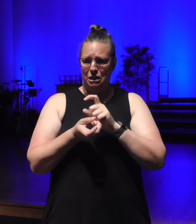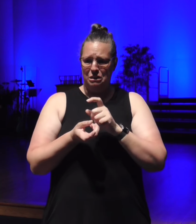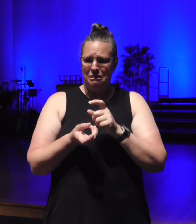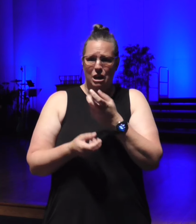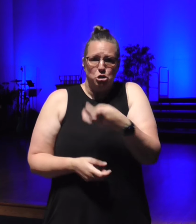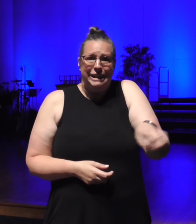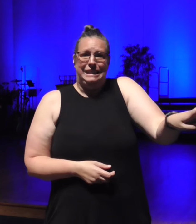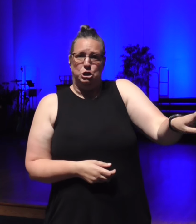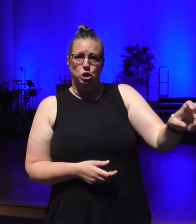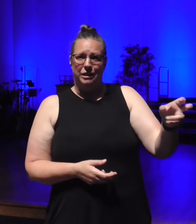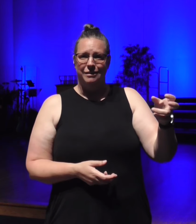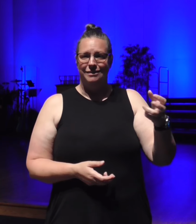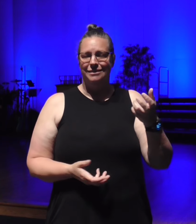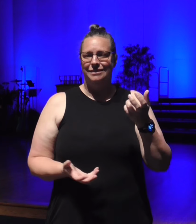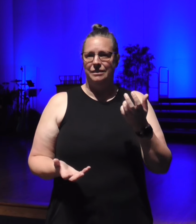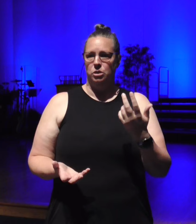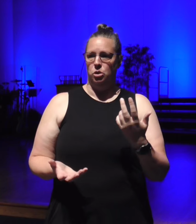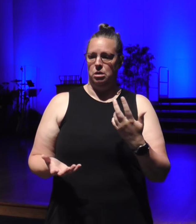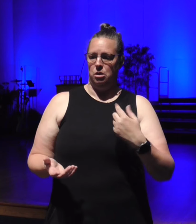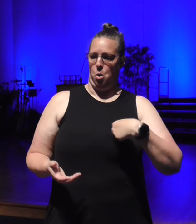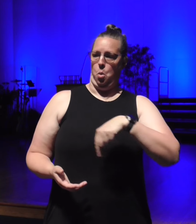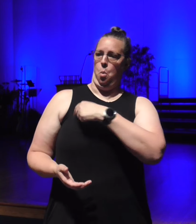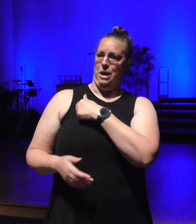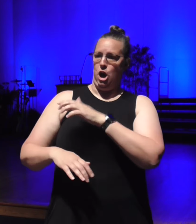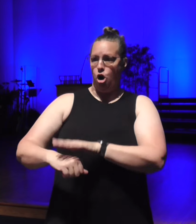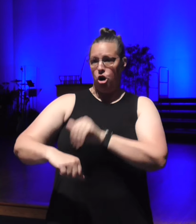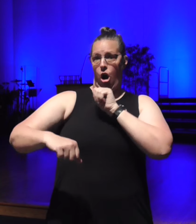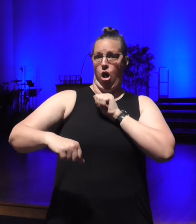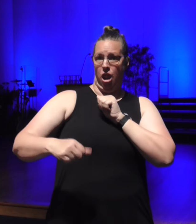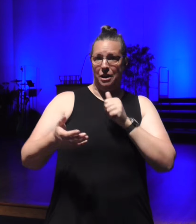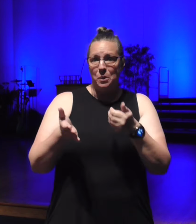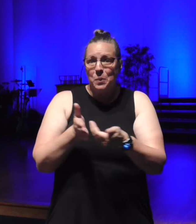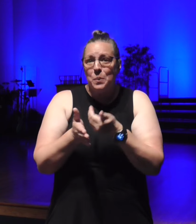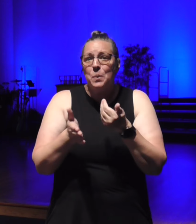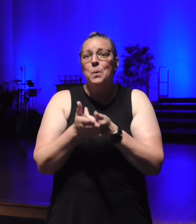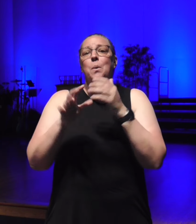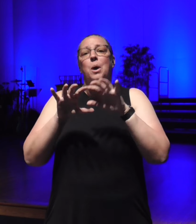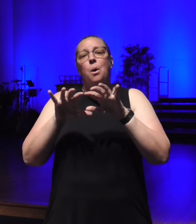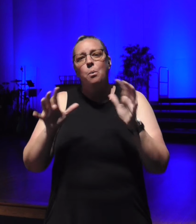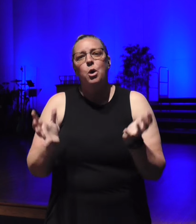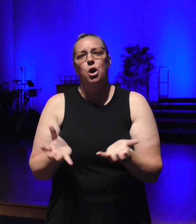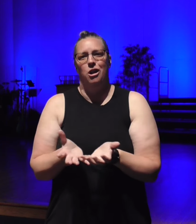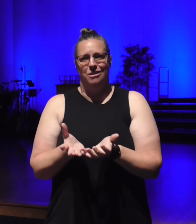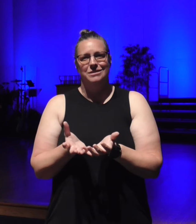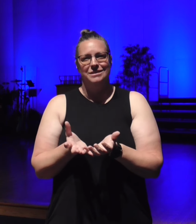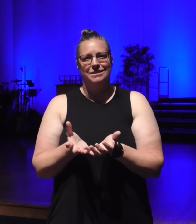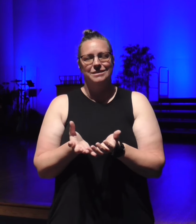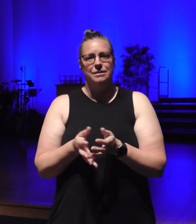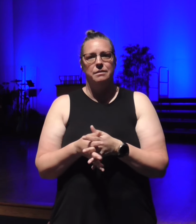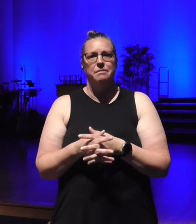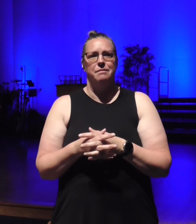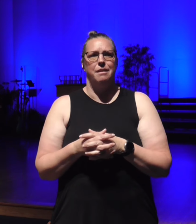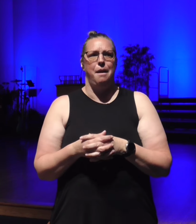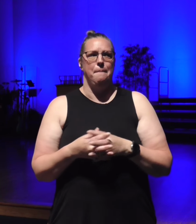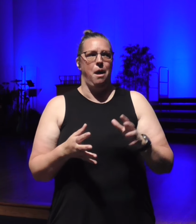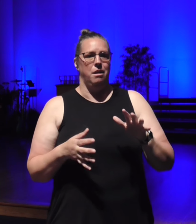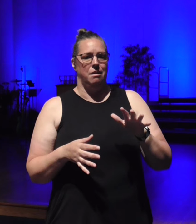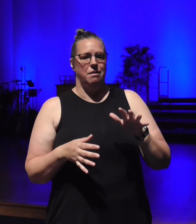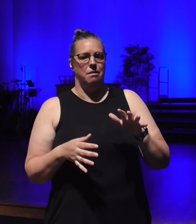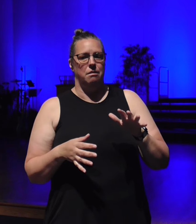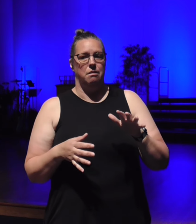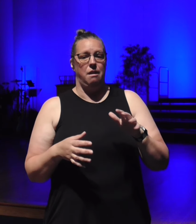together here are actively calling forth a new world, but yet on the physical plane,